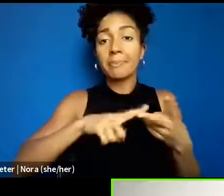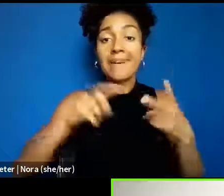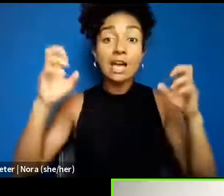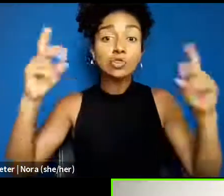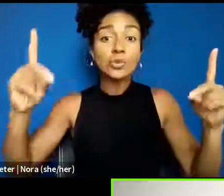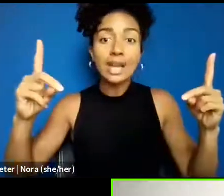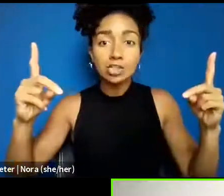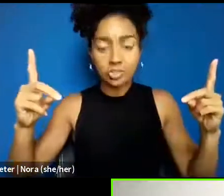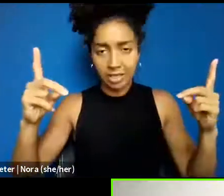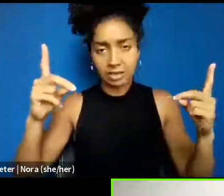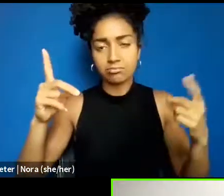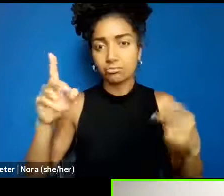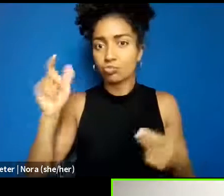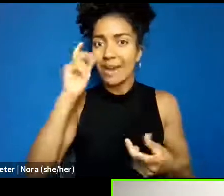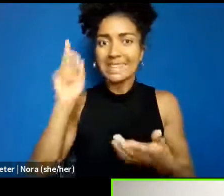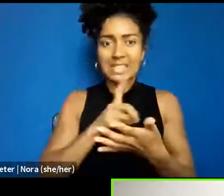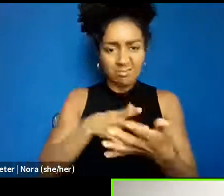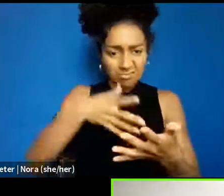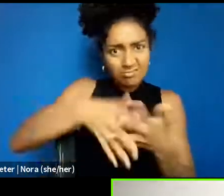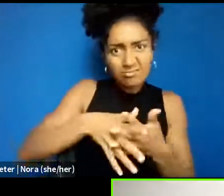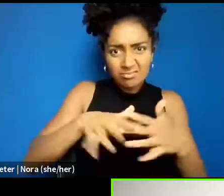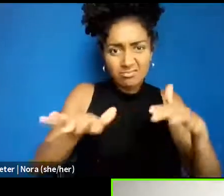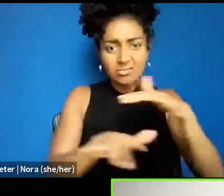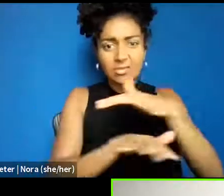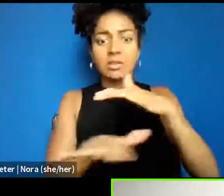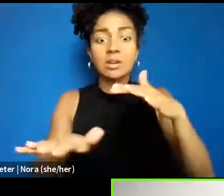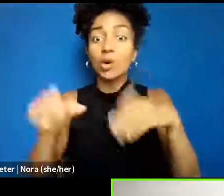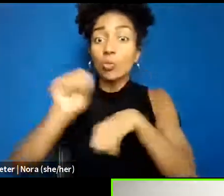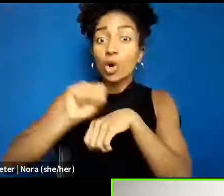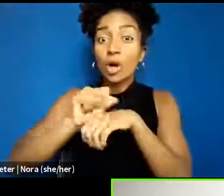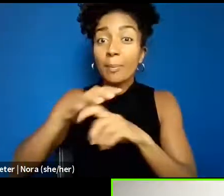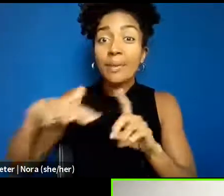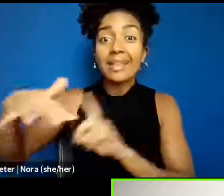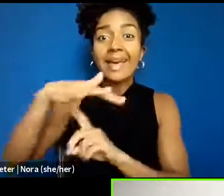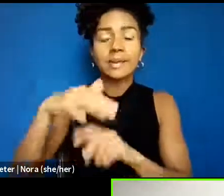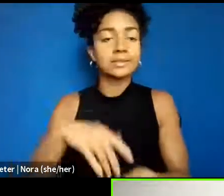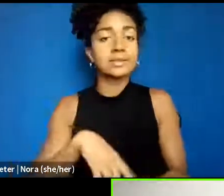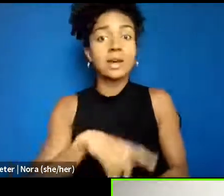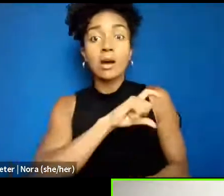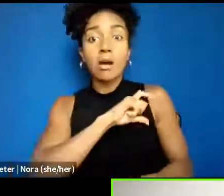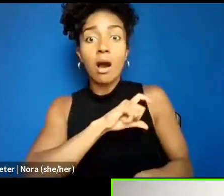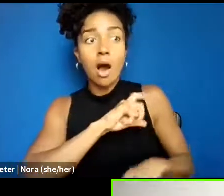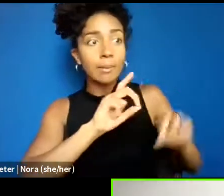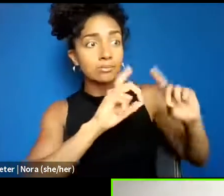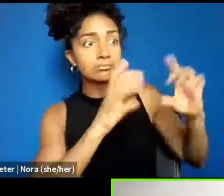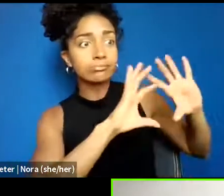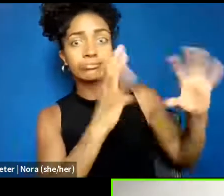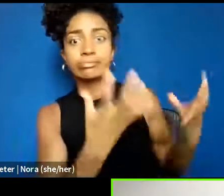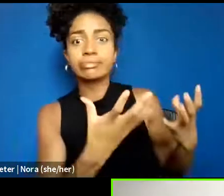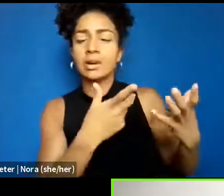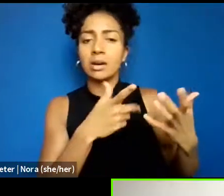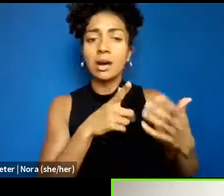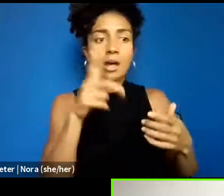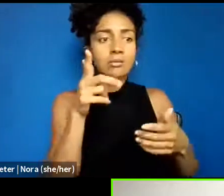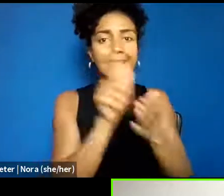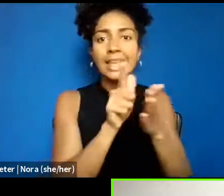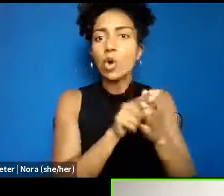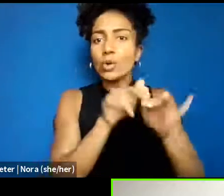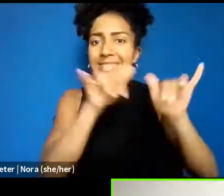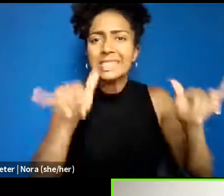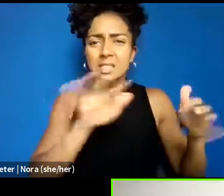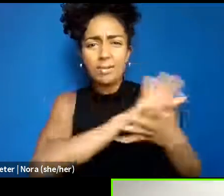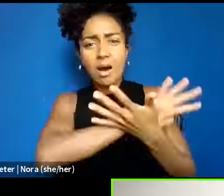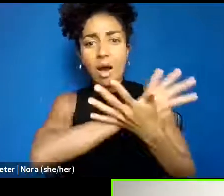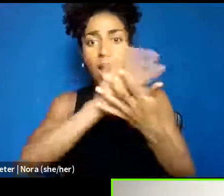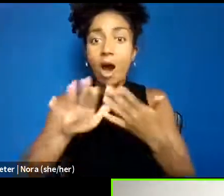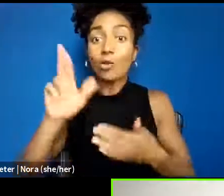workplace, in our systems of law enforcement, our systems of justice. Systemic racism exists and it's embedded in all of those areas. And you